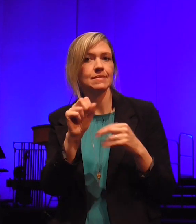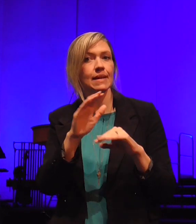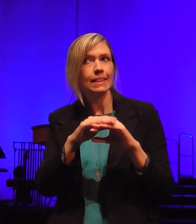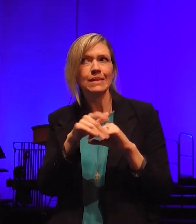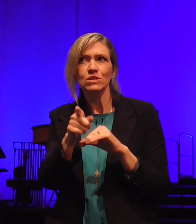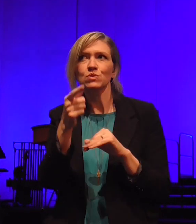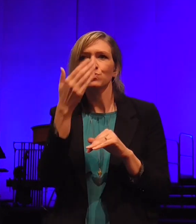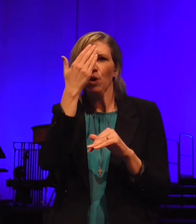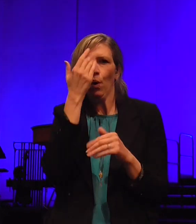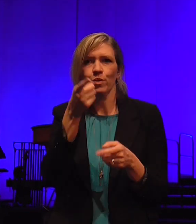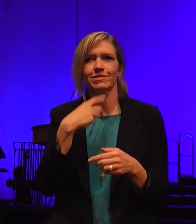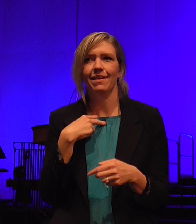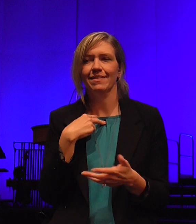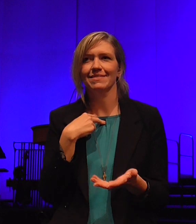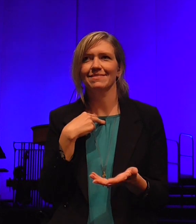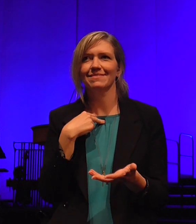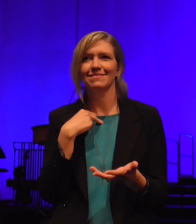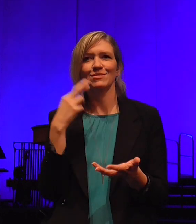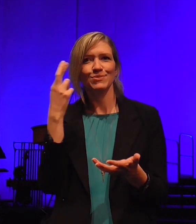least you know you're stuck.